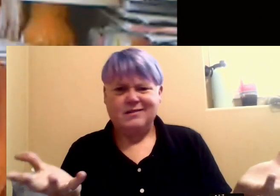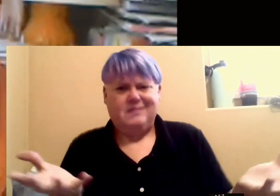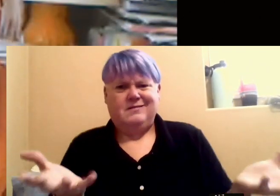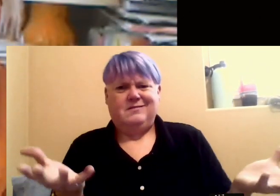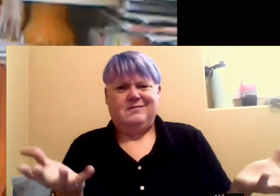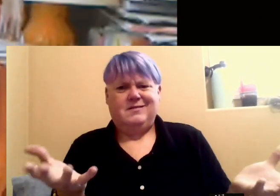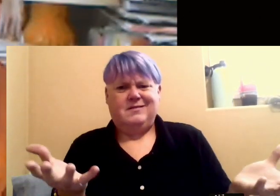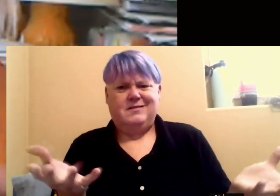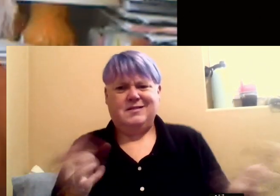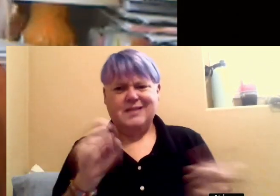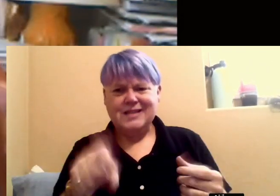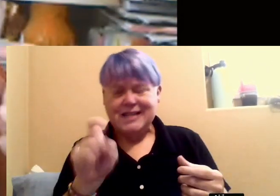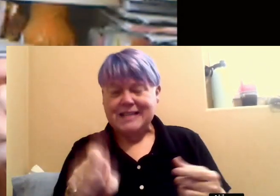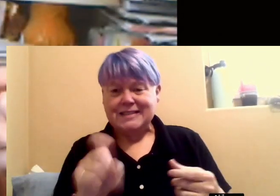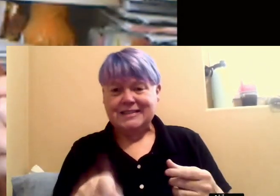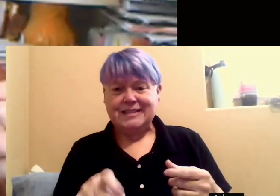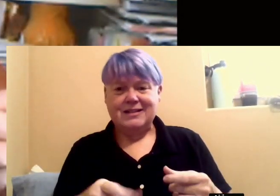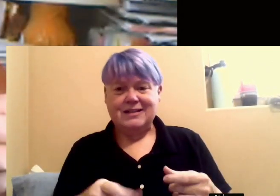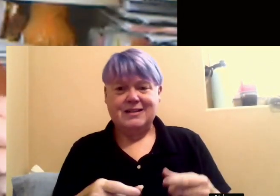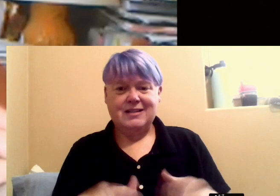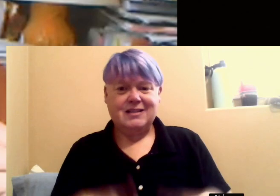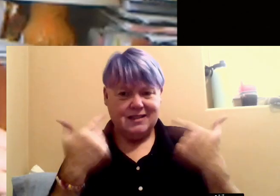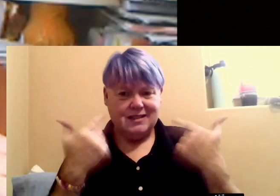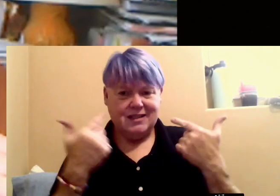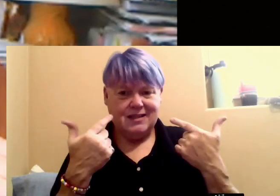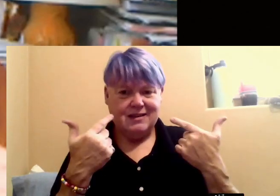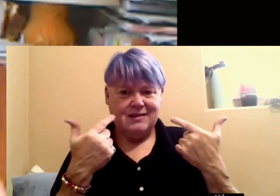Is it necessary to live in that